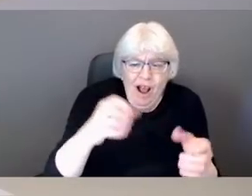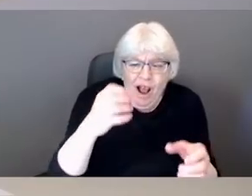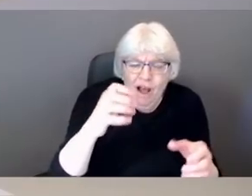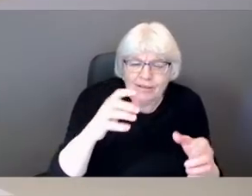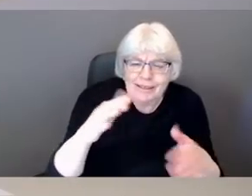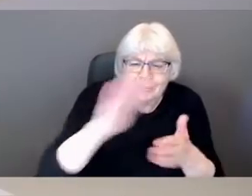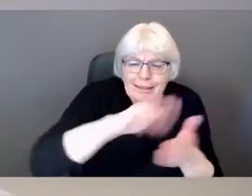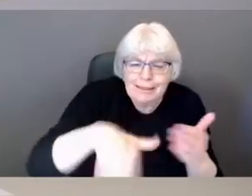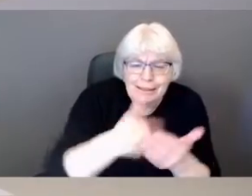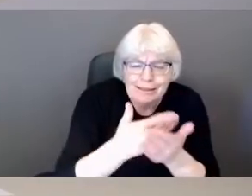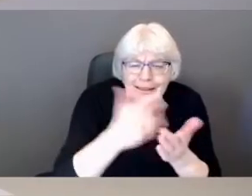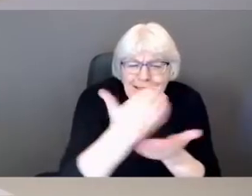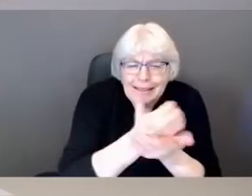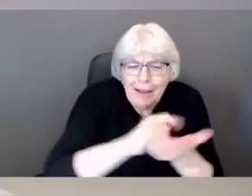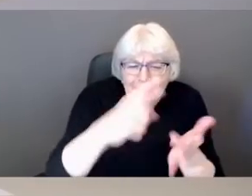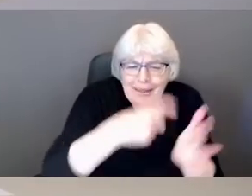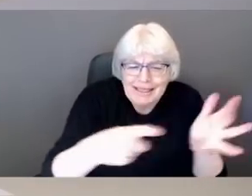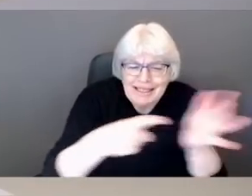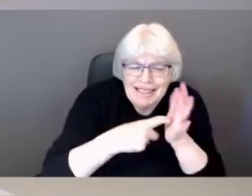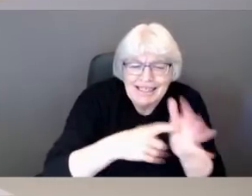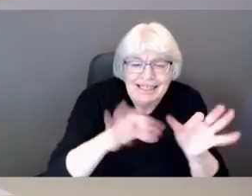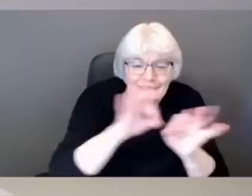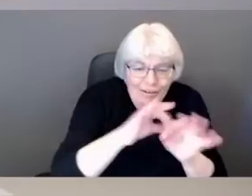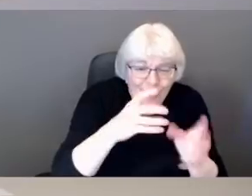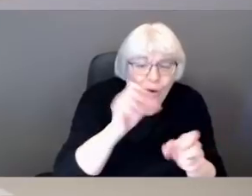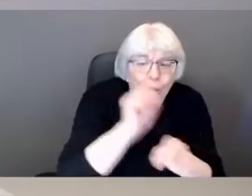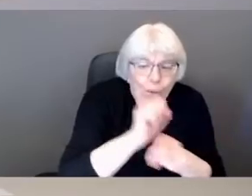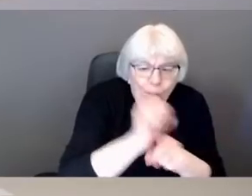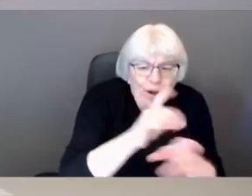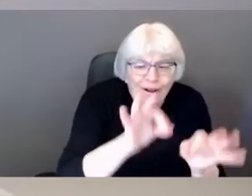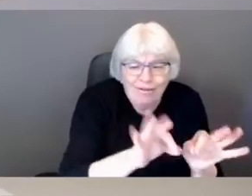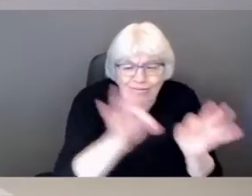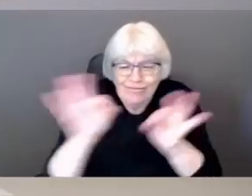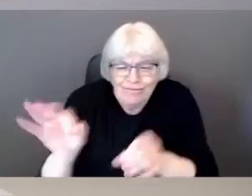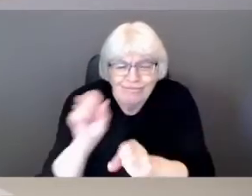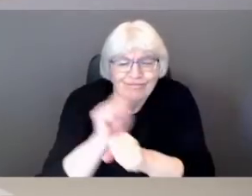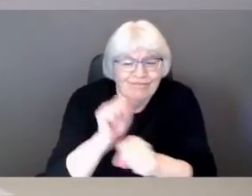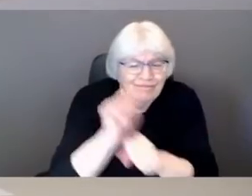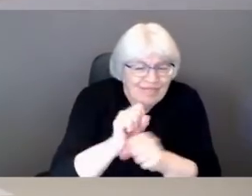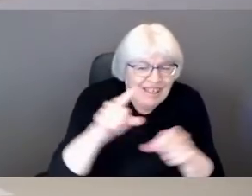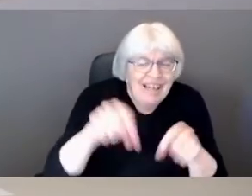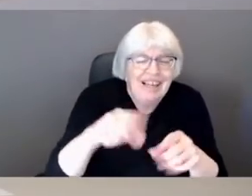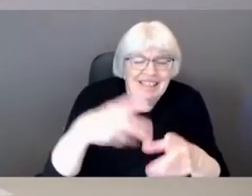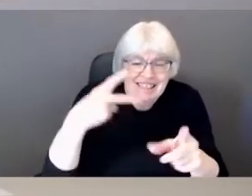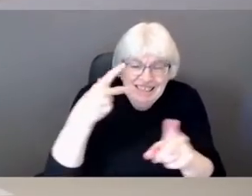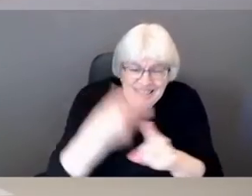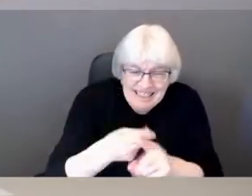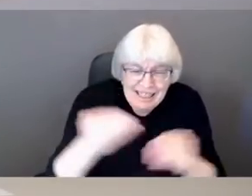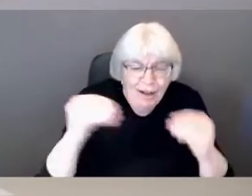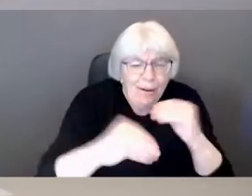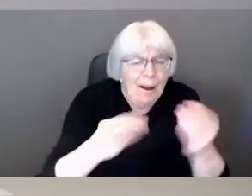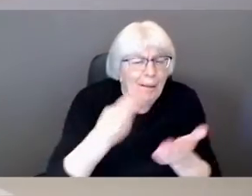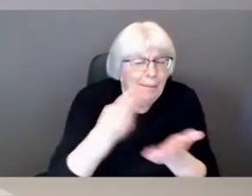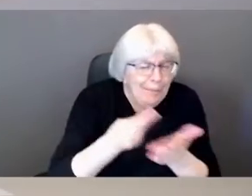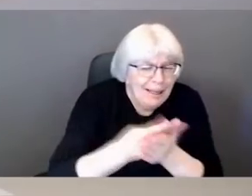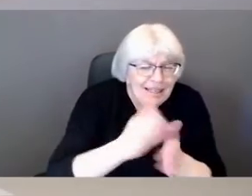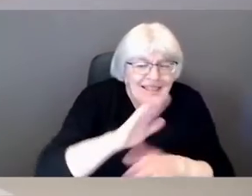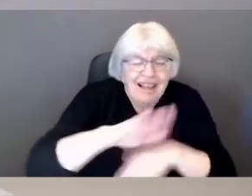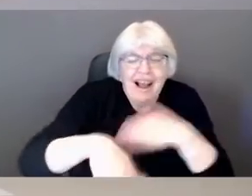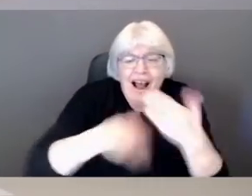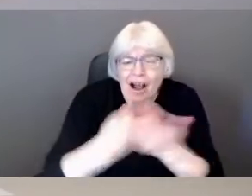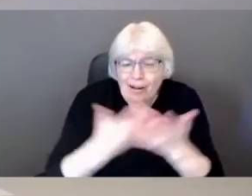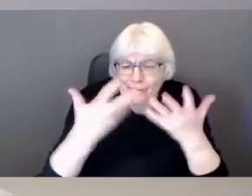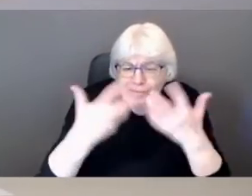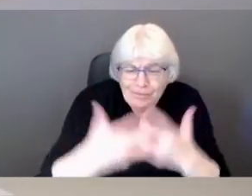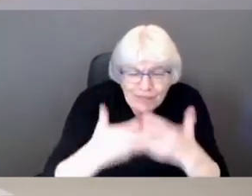early on, those who worked in meat packing processing, some of the plants, our firefighters,